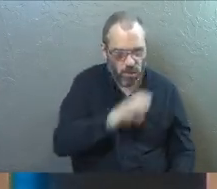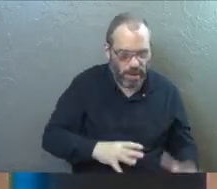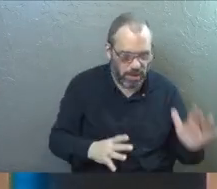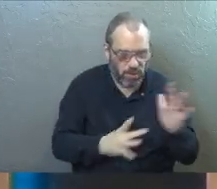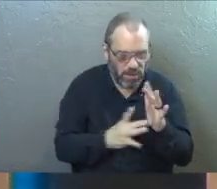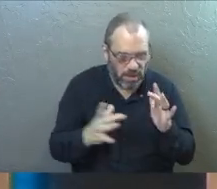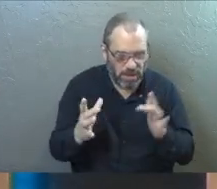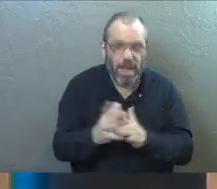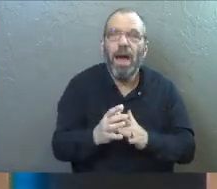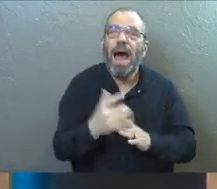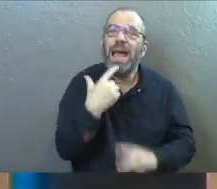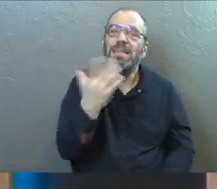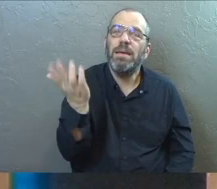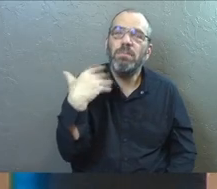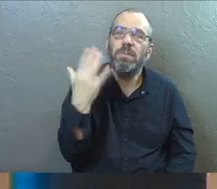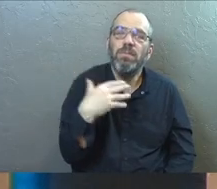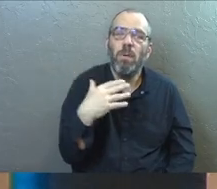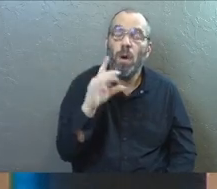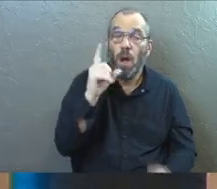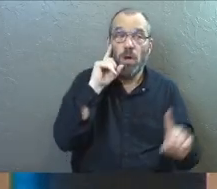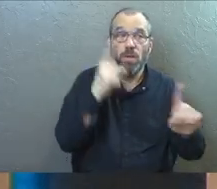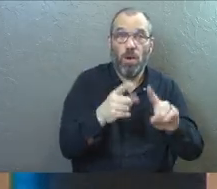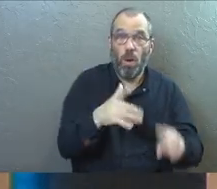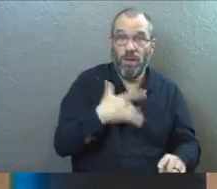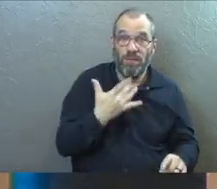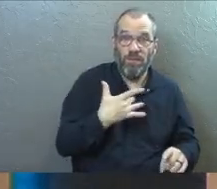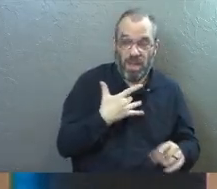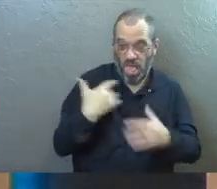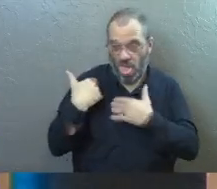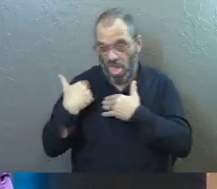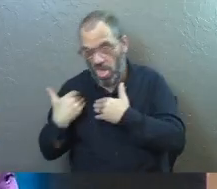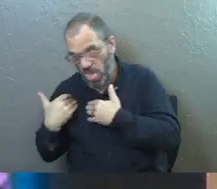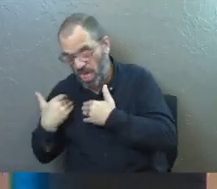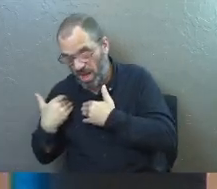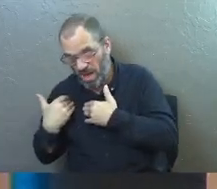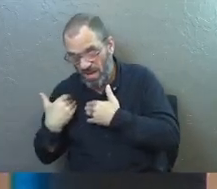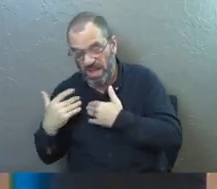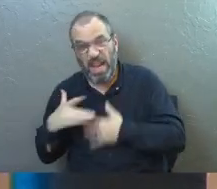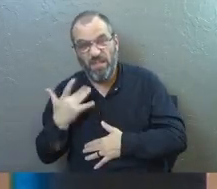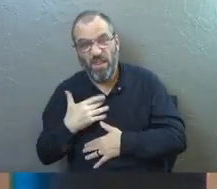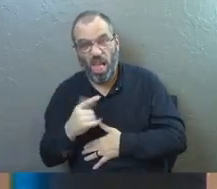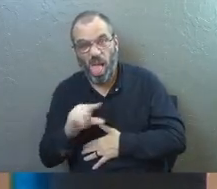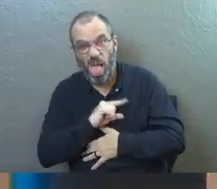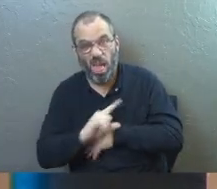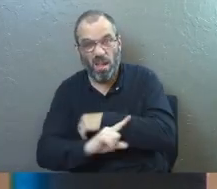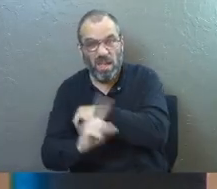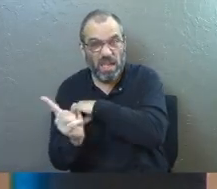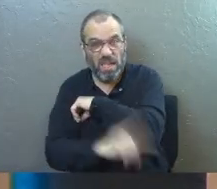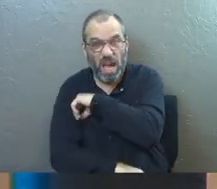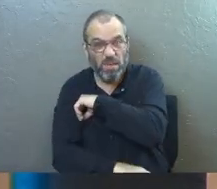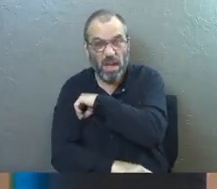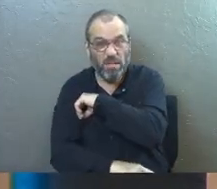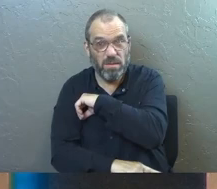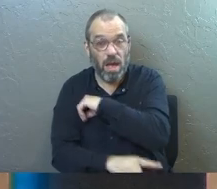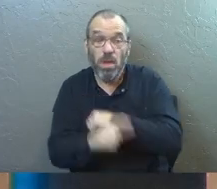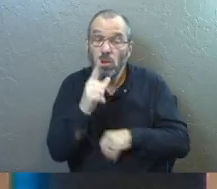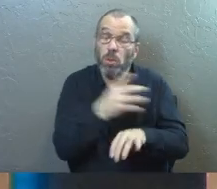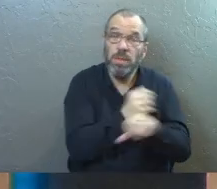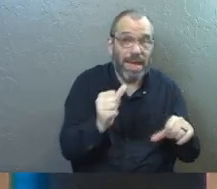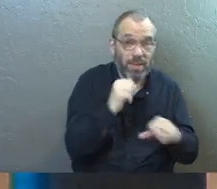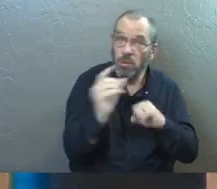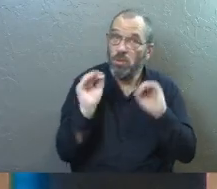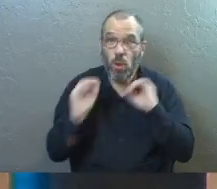Jesus. Like I mentioned before, the goal of feeling the weight is not that we would feel condemned, right? There's no condemnation for those who are now in Christ